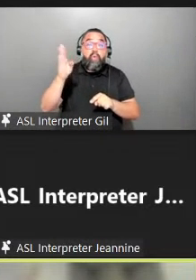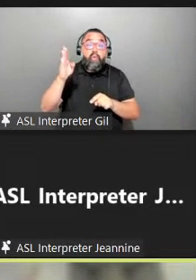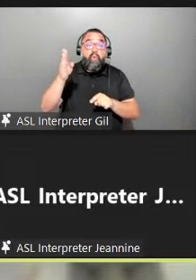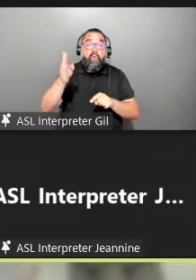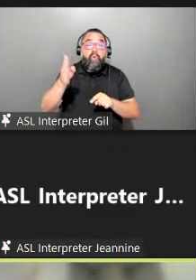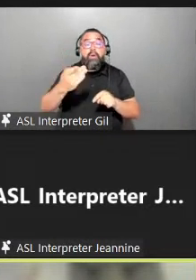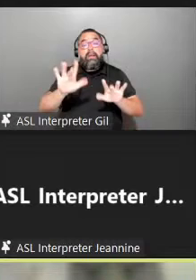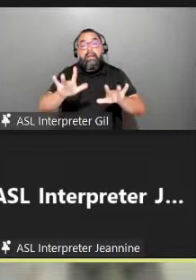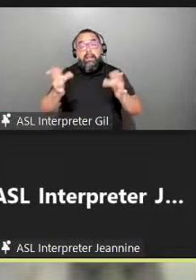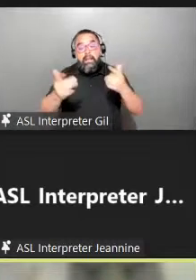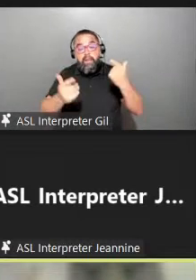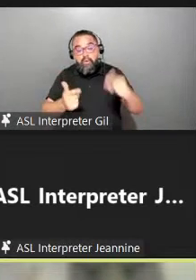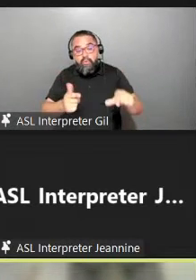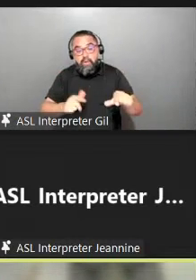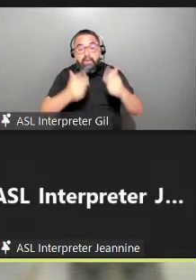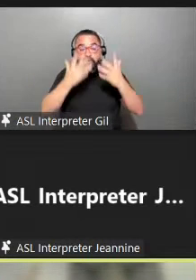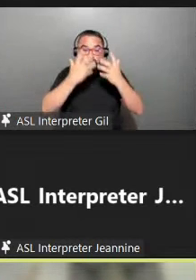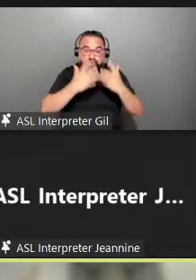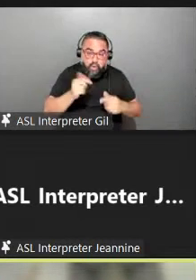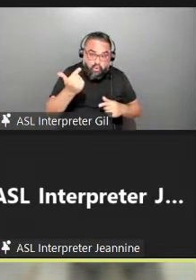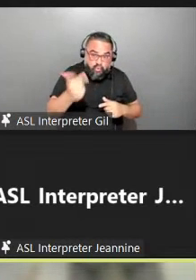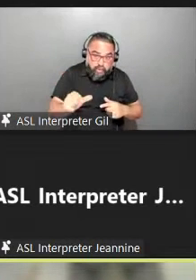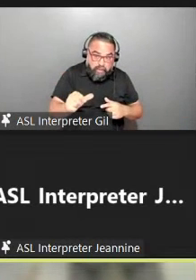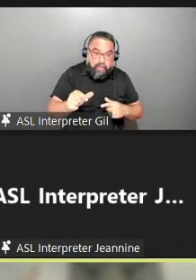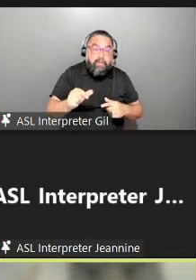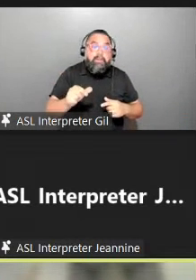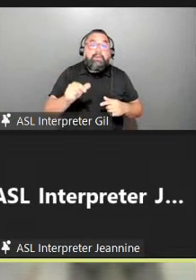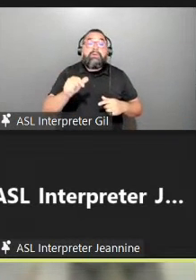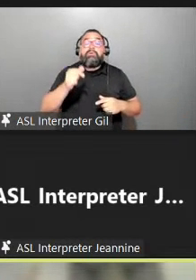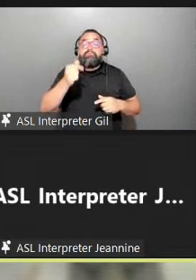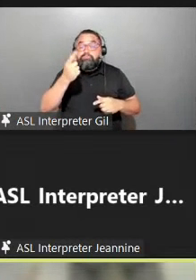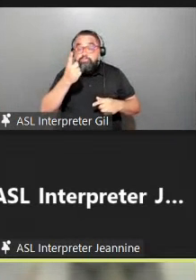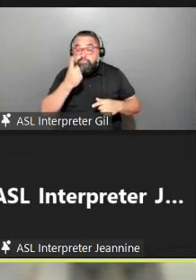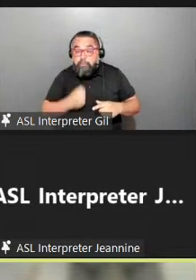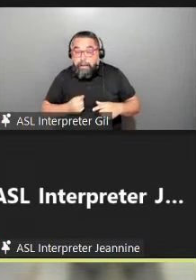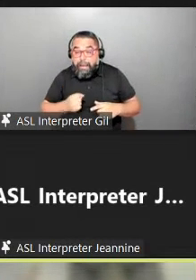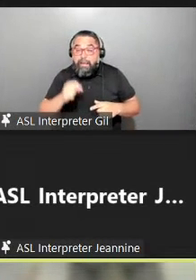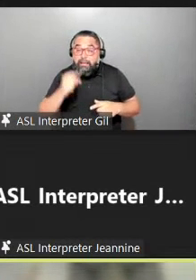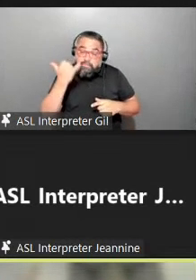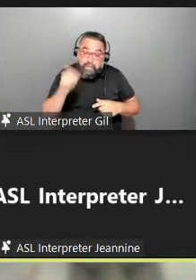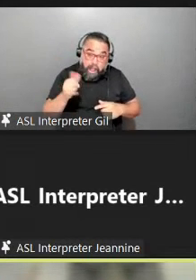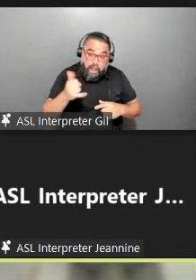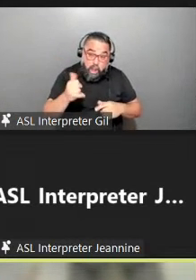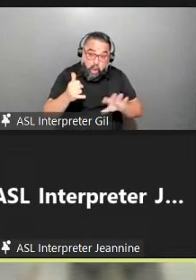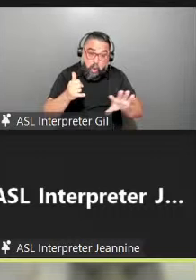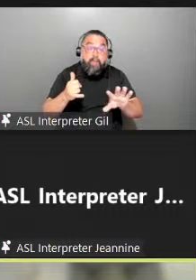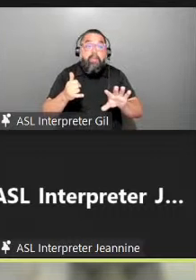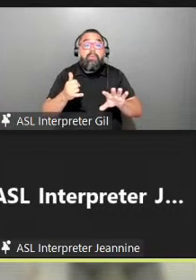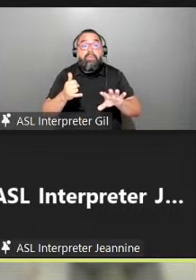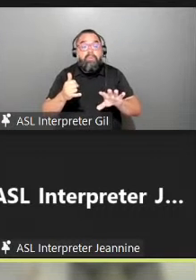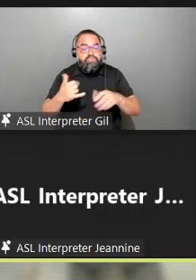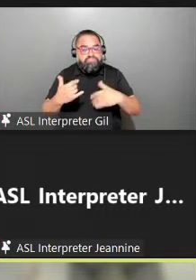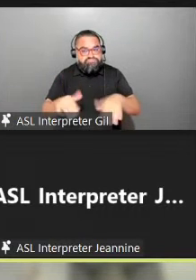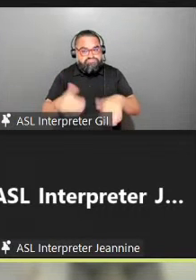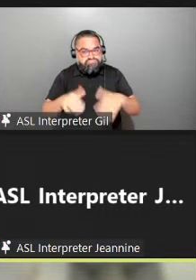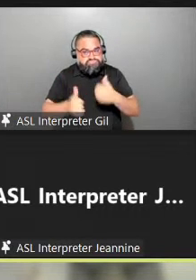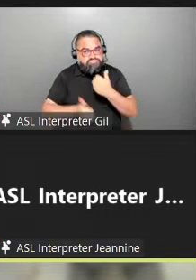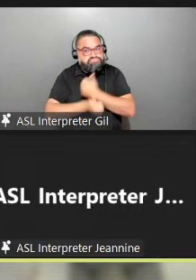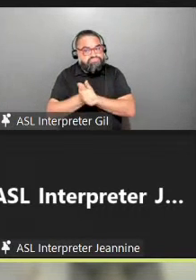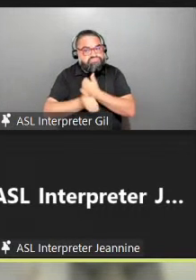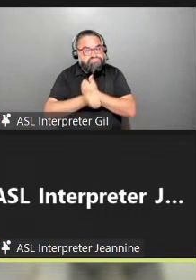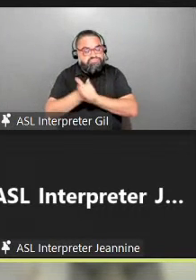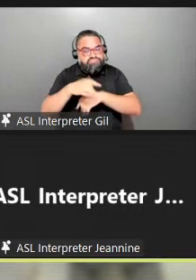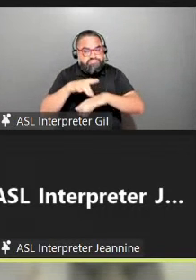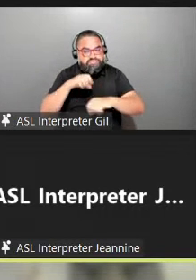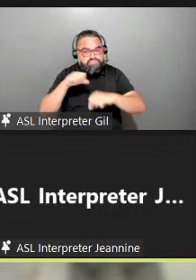green, dark green. It's getting more violent. The yellow areas, much more hazardous areas. And if you again look